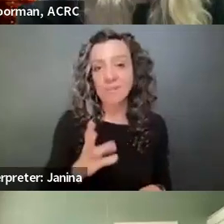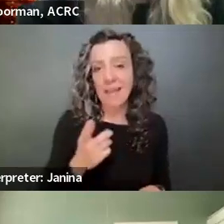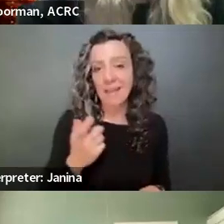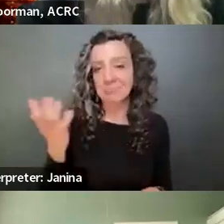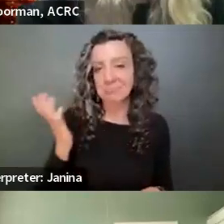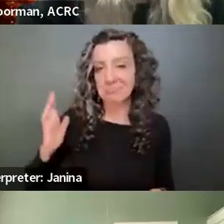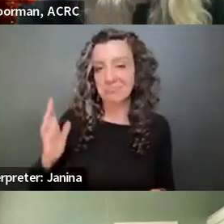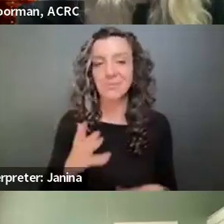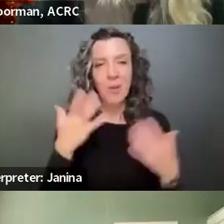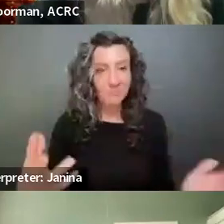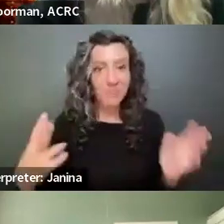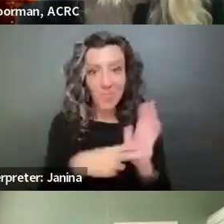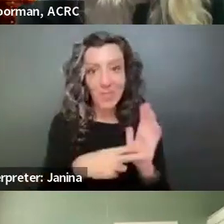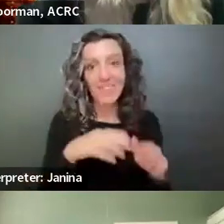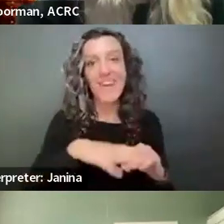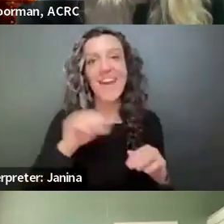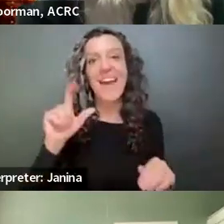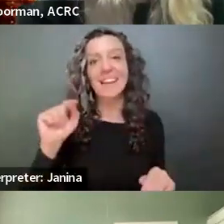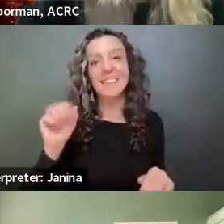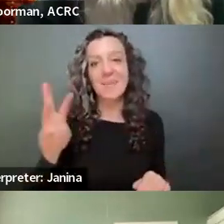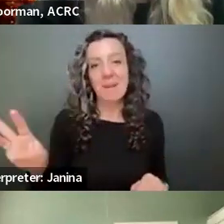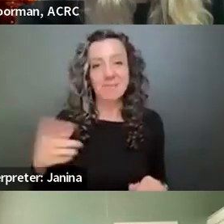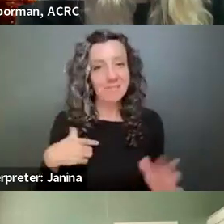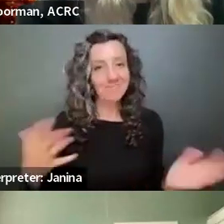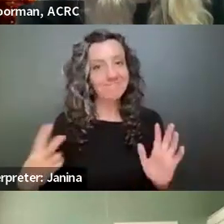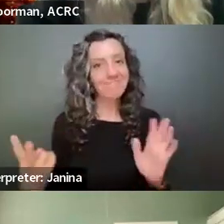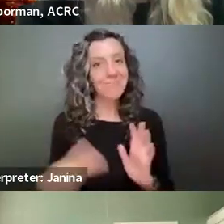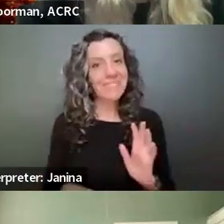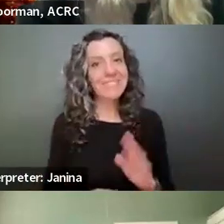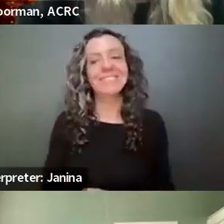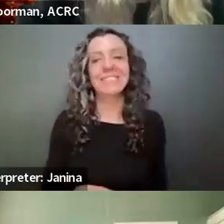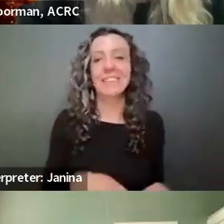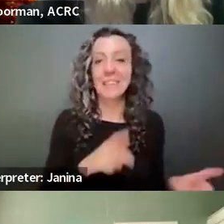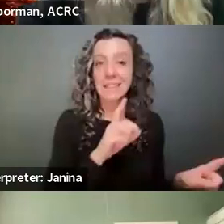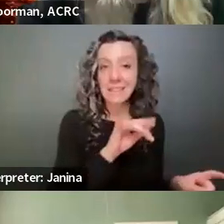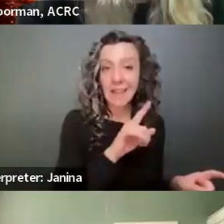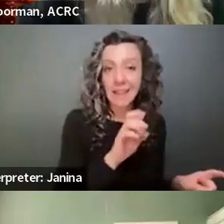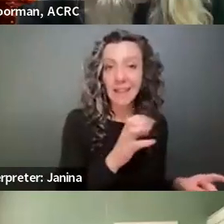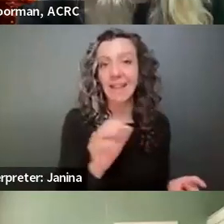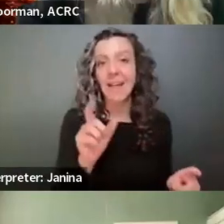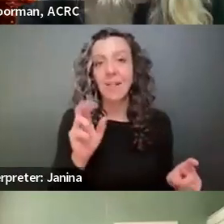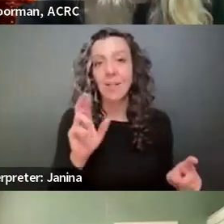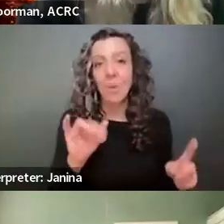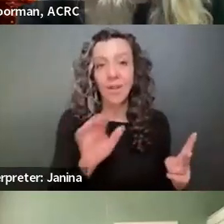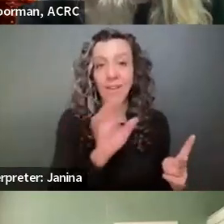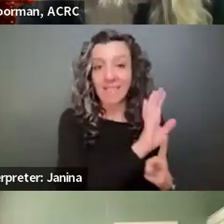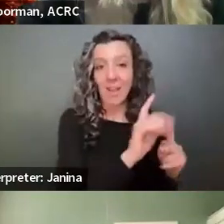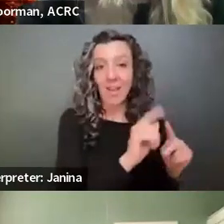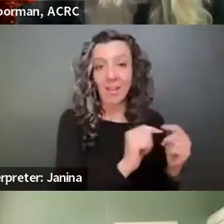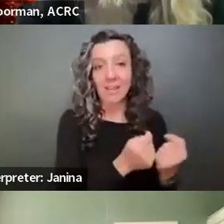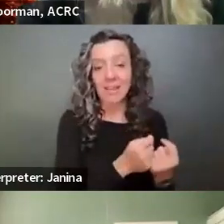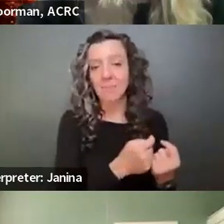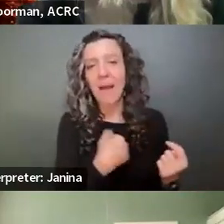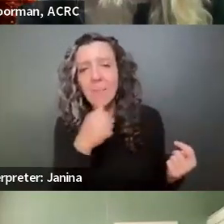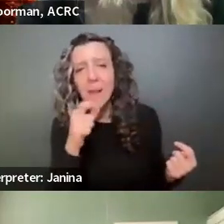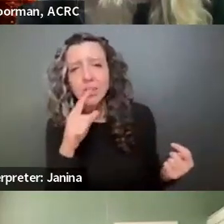go check that out on Alta's website. Danielle and Lori and their team were, I'm not sure if Lori